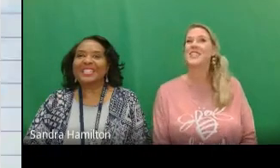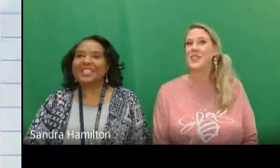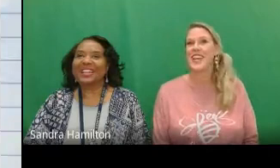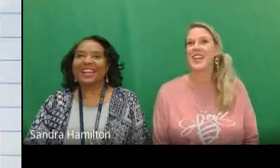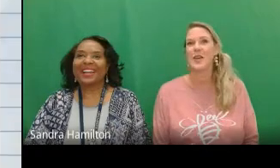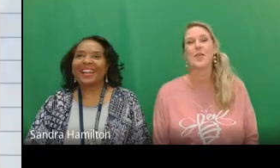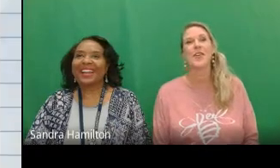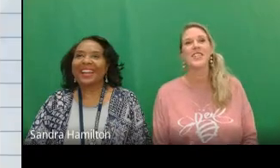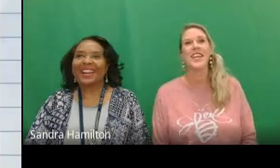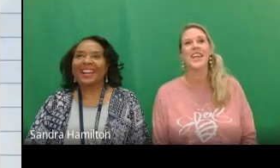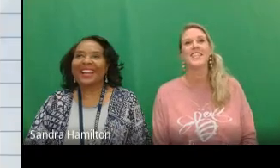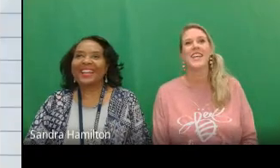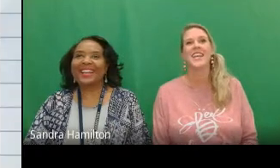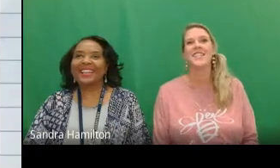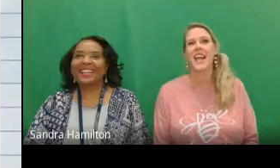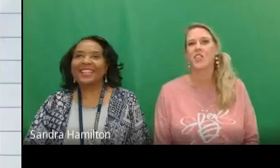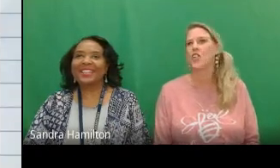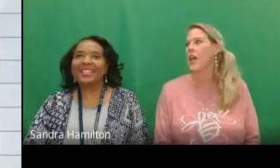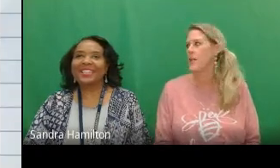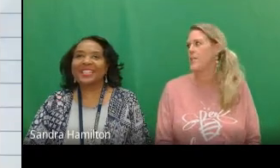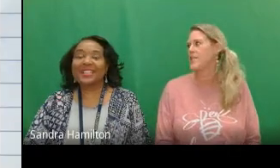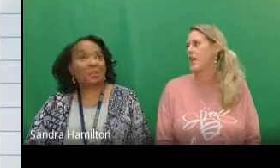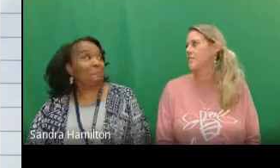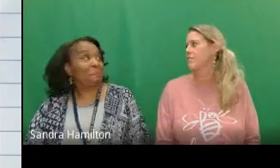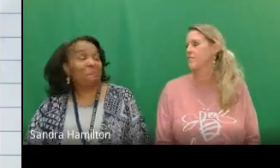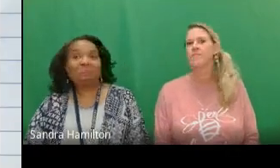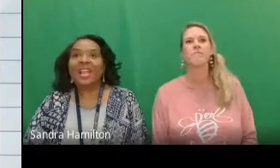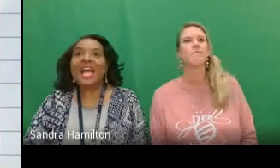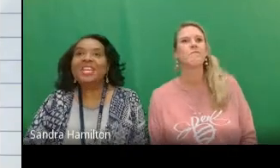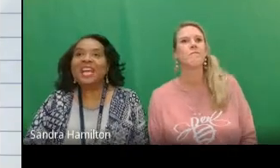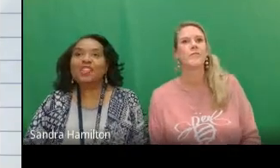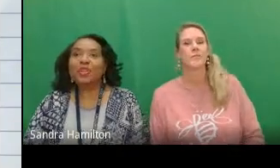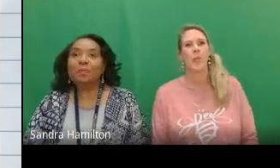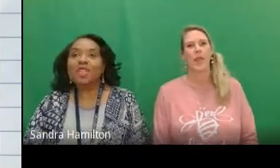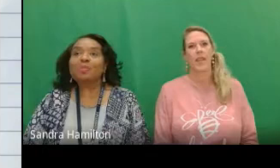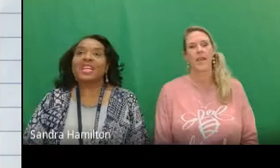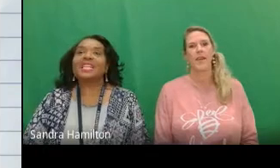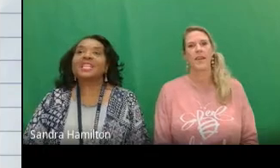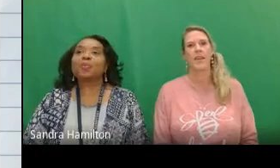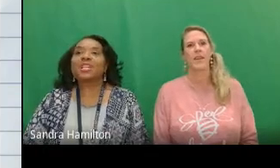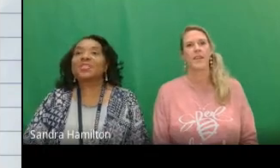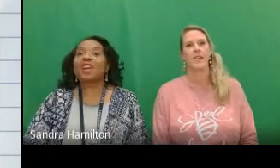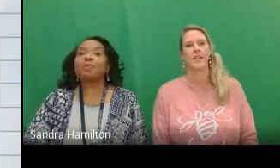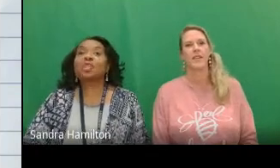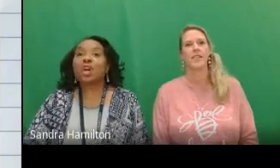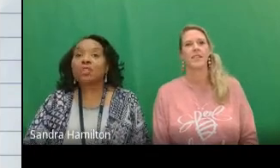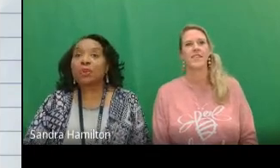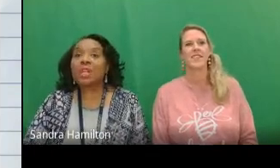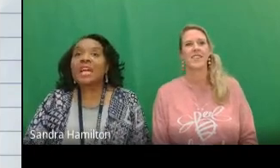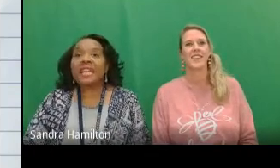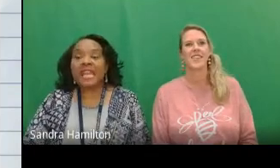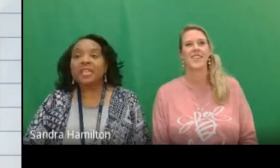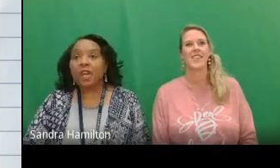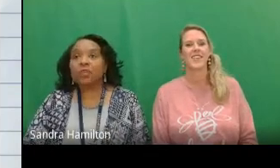Today is Tuesday, October 13th, and today is National M&M's Day. National M&M's Day celebrates the famous